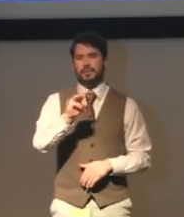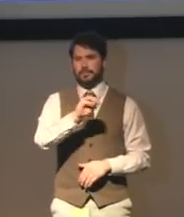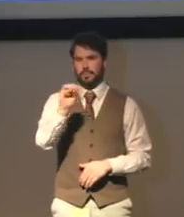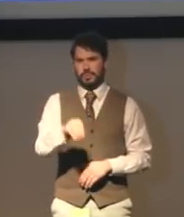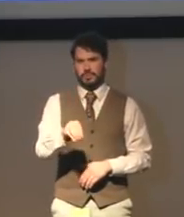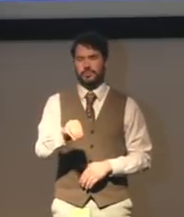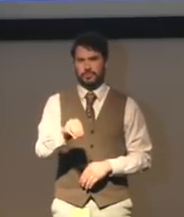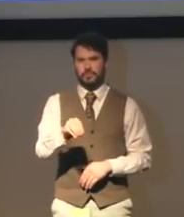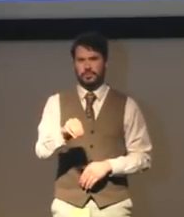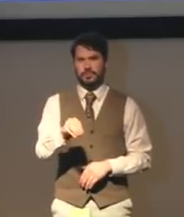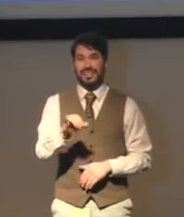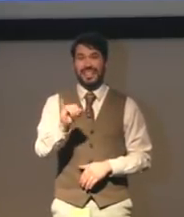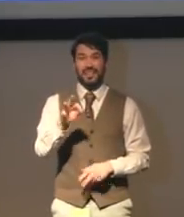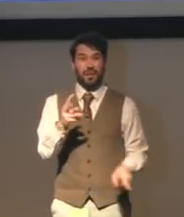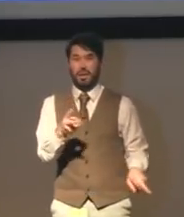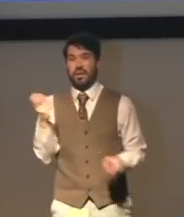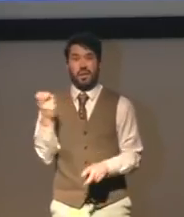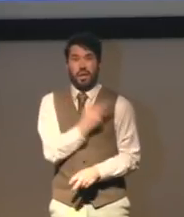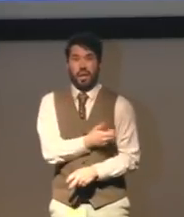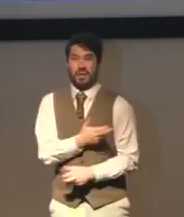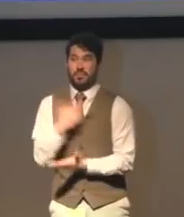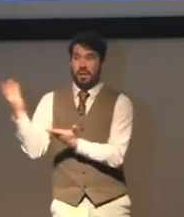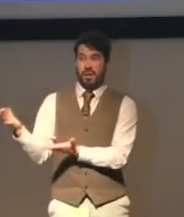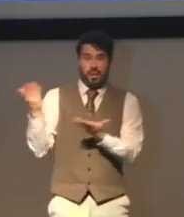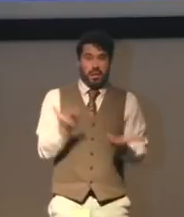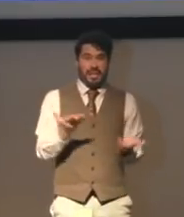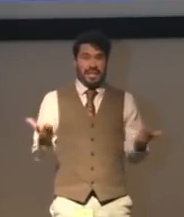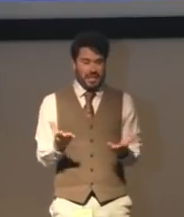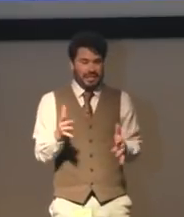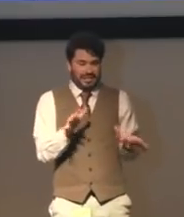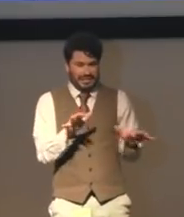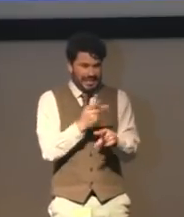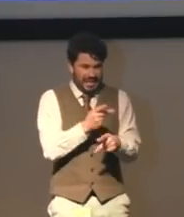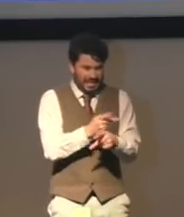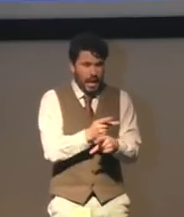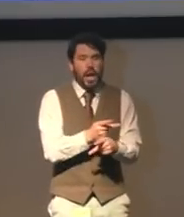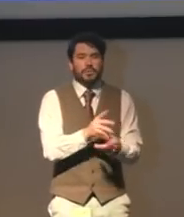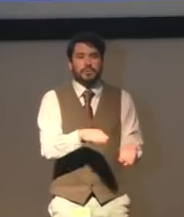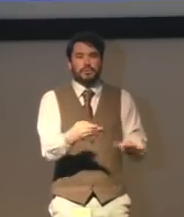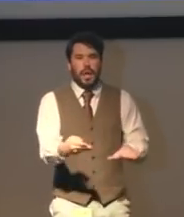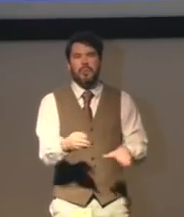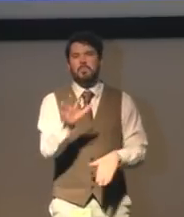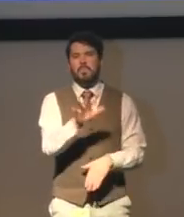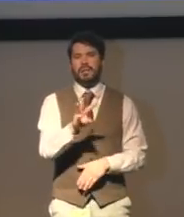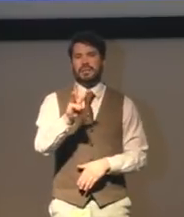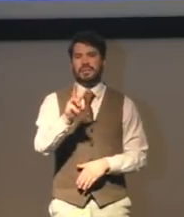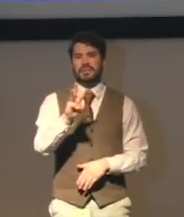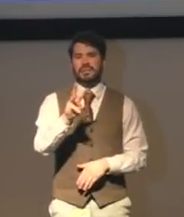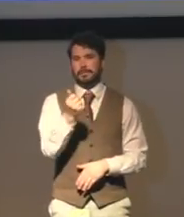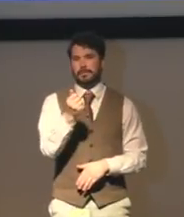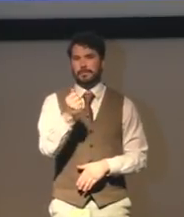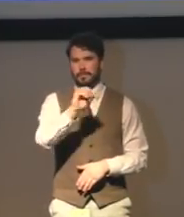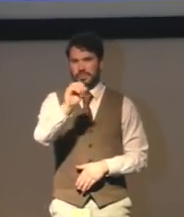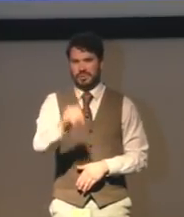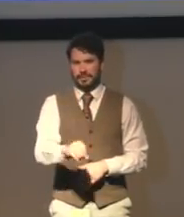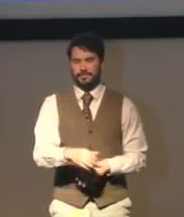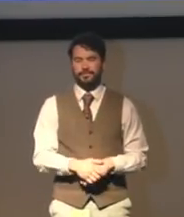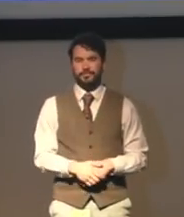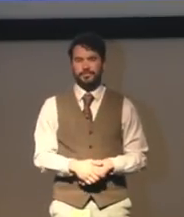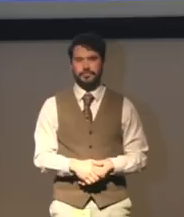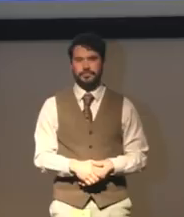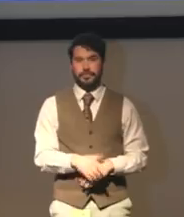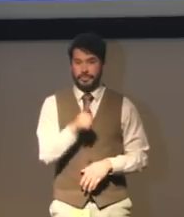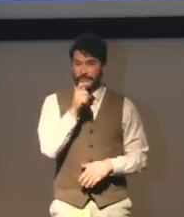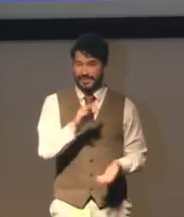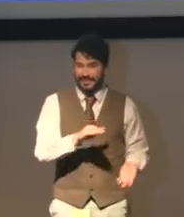have been hospitalized with COVID here at Michigan. That said, that mortality rate and some of these length of stay